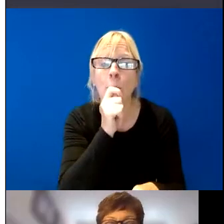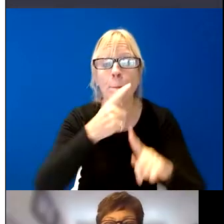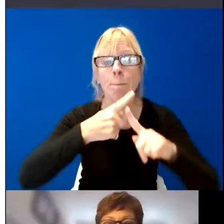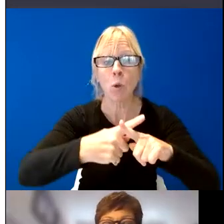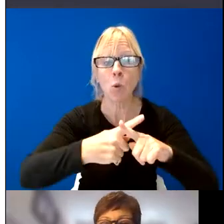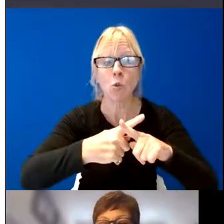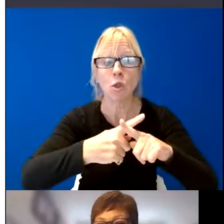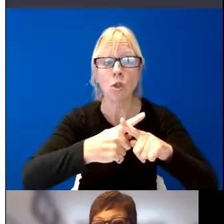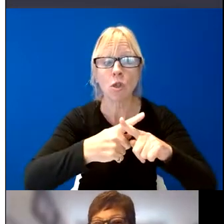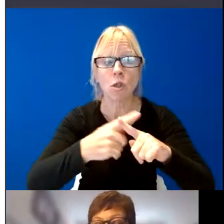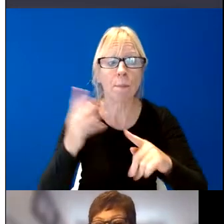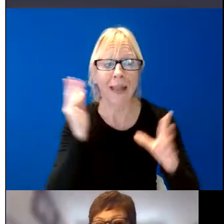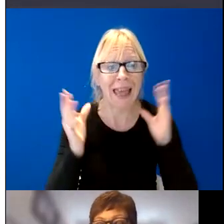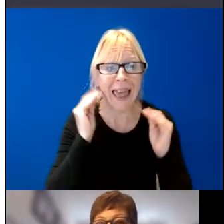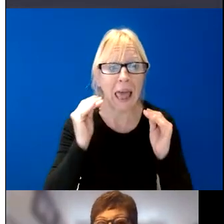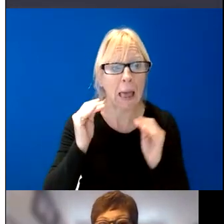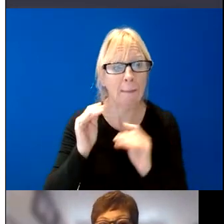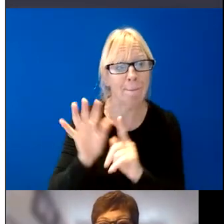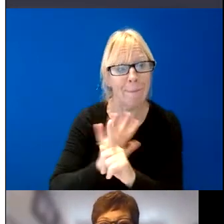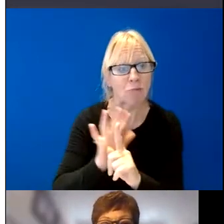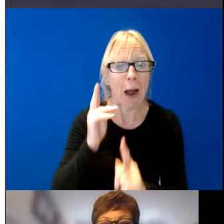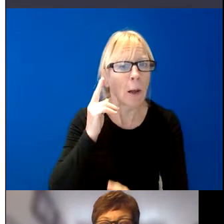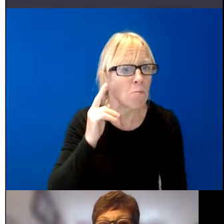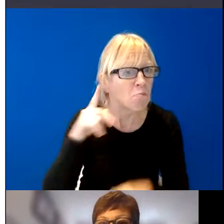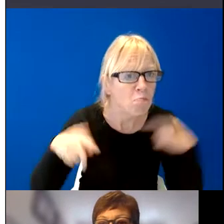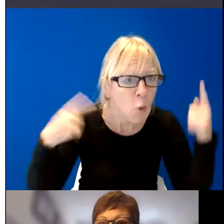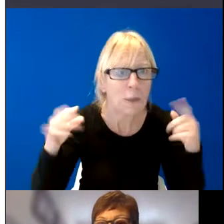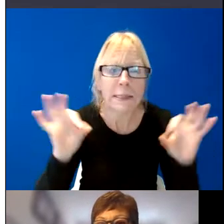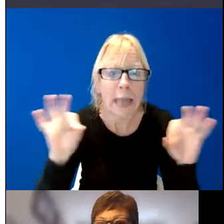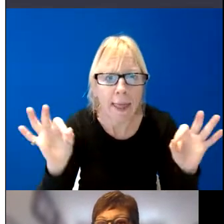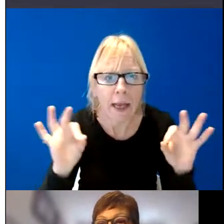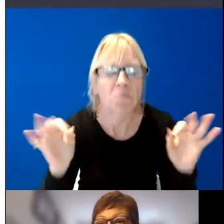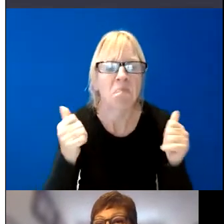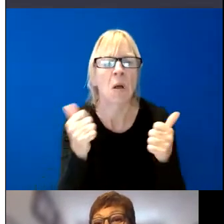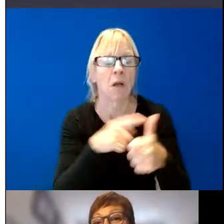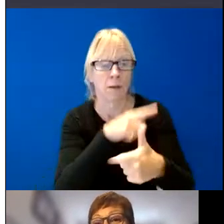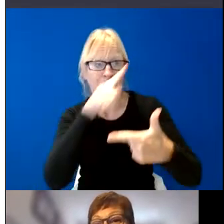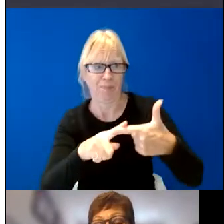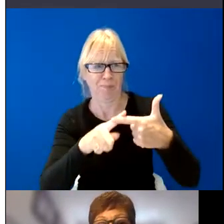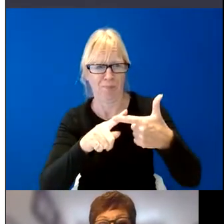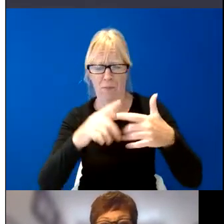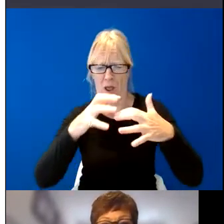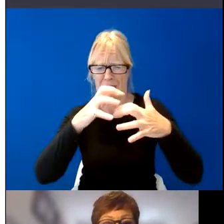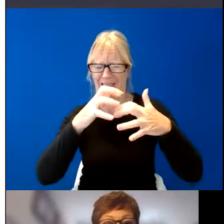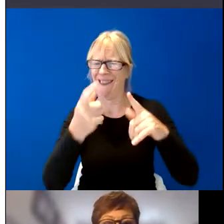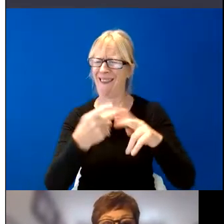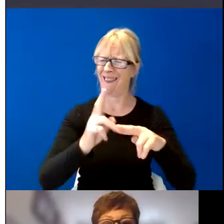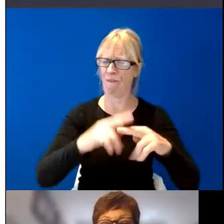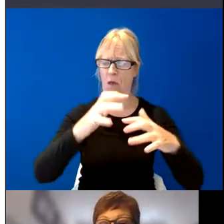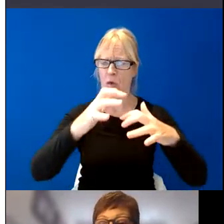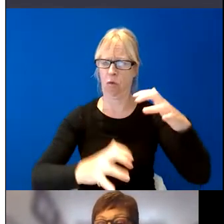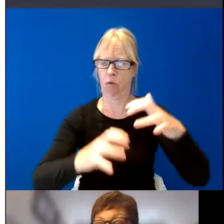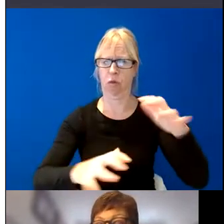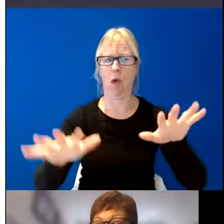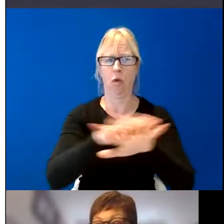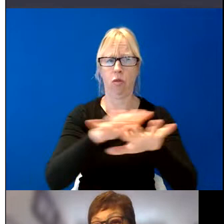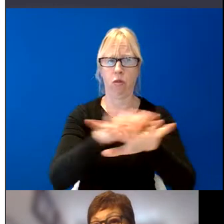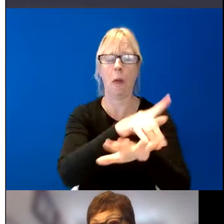can't hear any background noise. And if people are having trouble with bandwidth, we found it helpful to switch off VPNs if they're getting in the